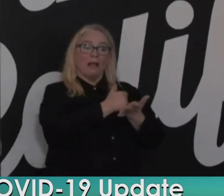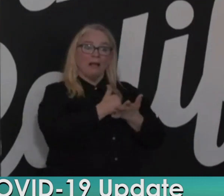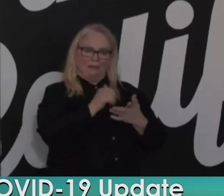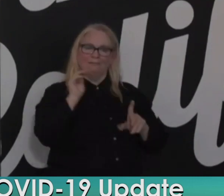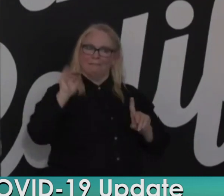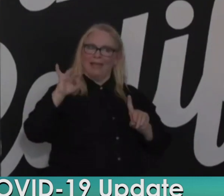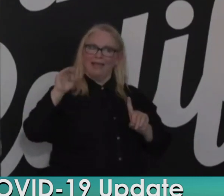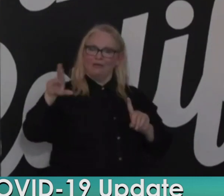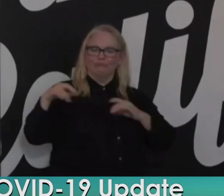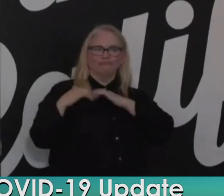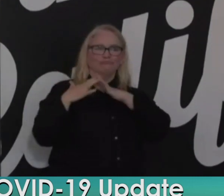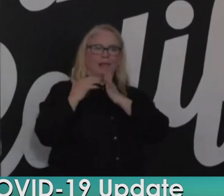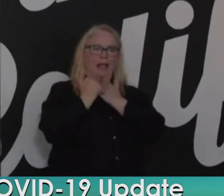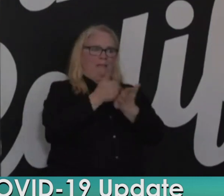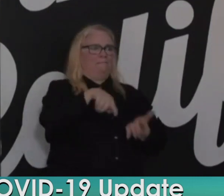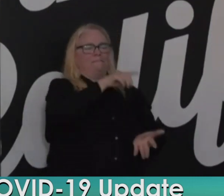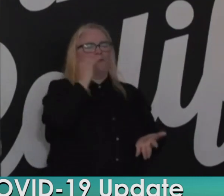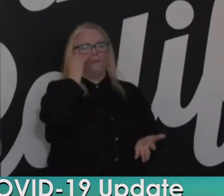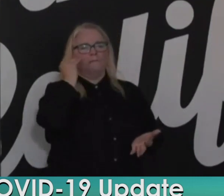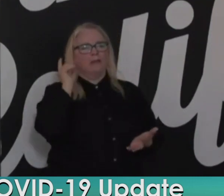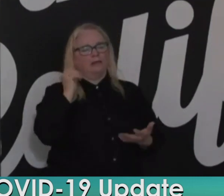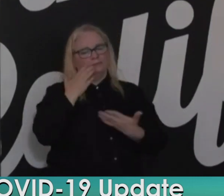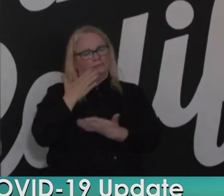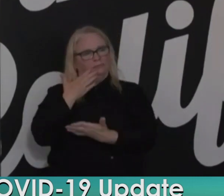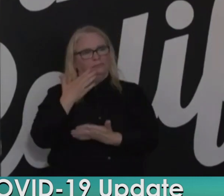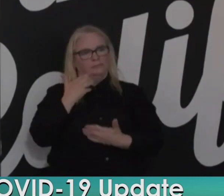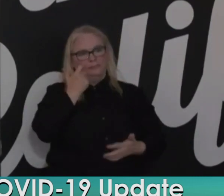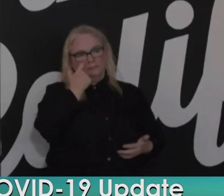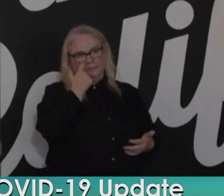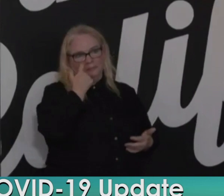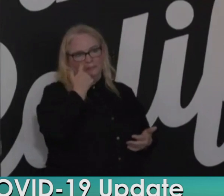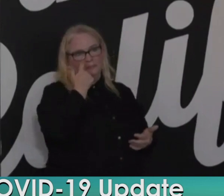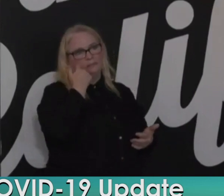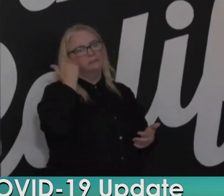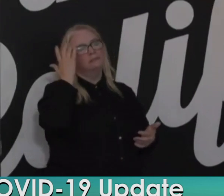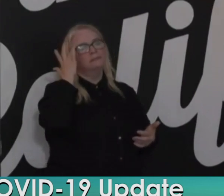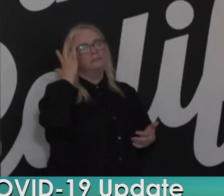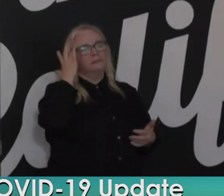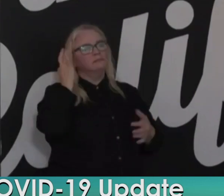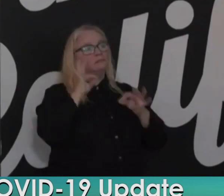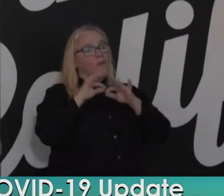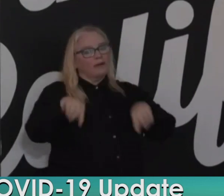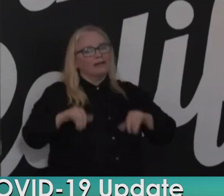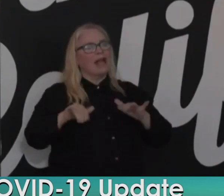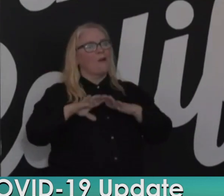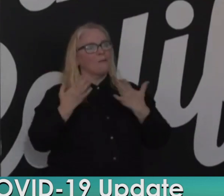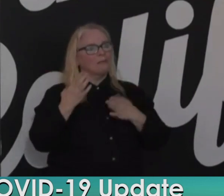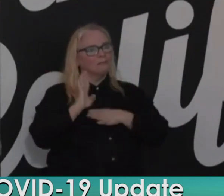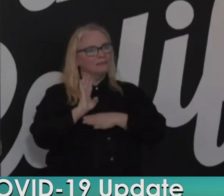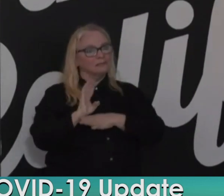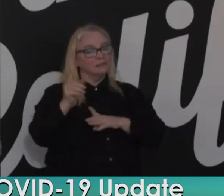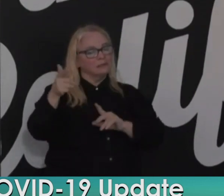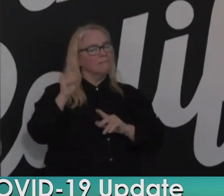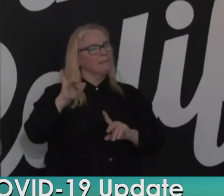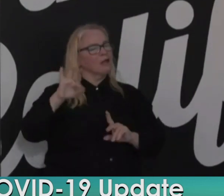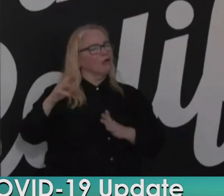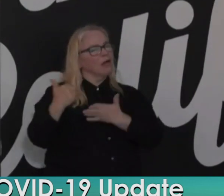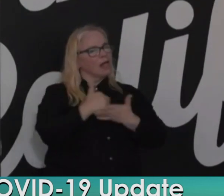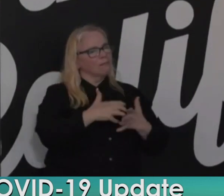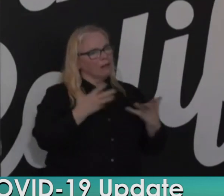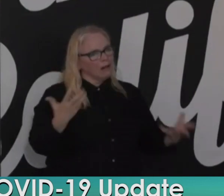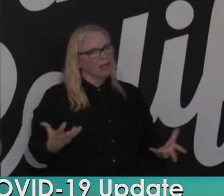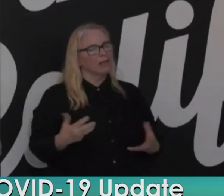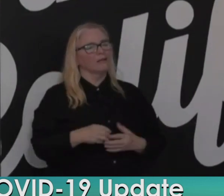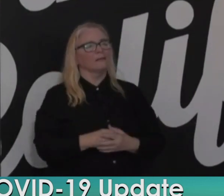He's critical in terms of advancing this effort as well. Wouldn't be appropriate to be a retailer in the city of Sacramento, just